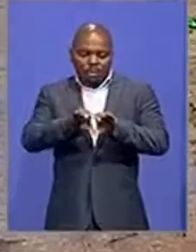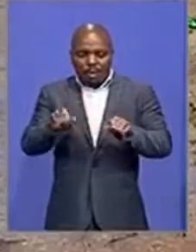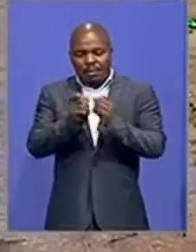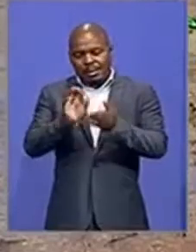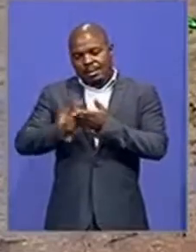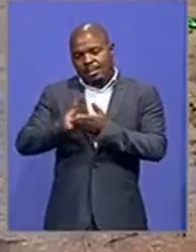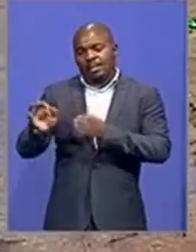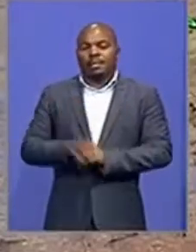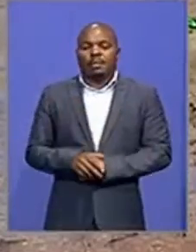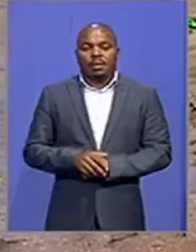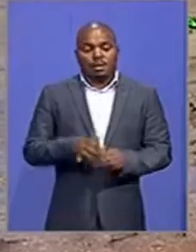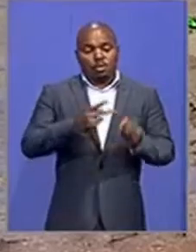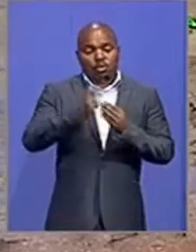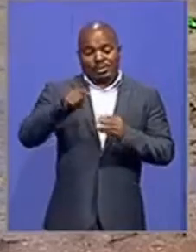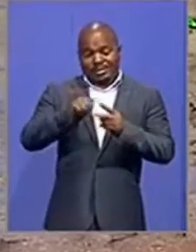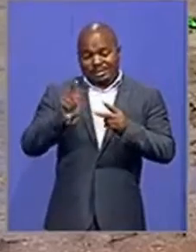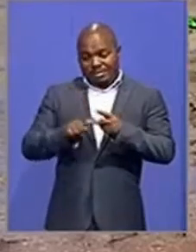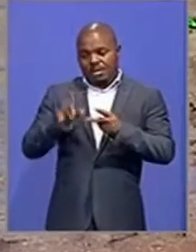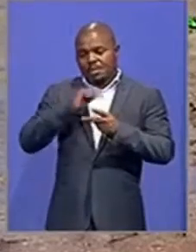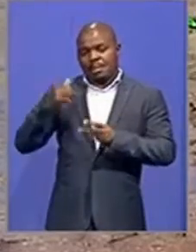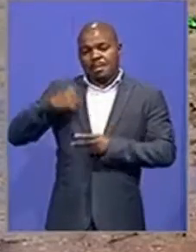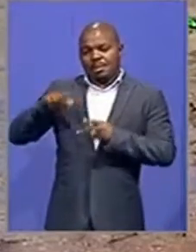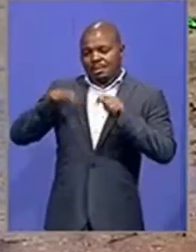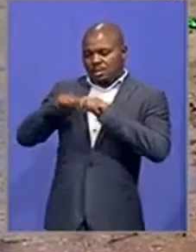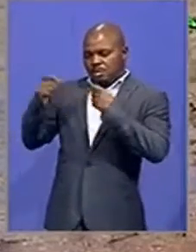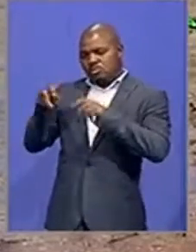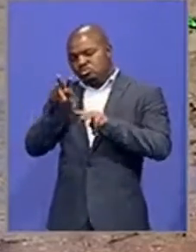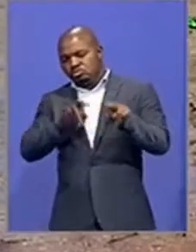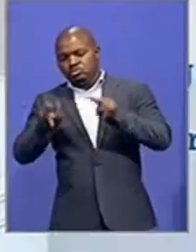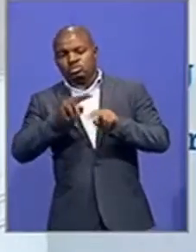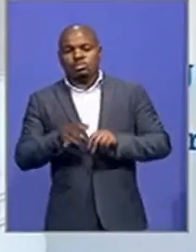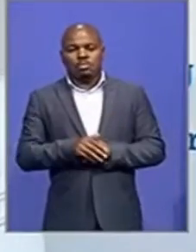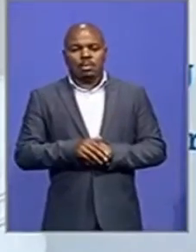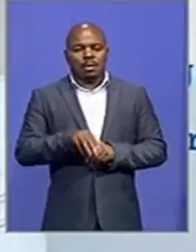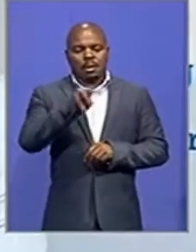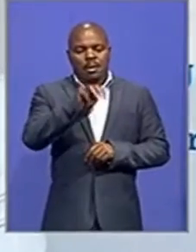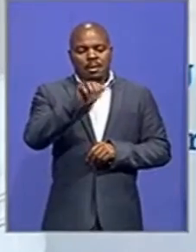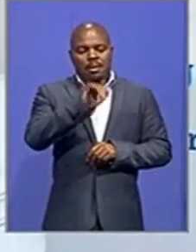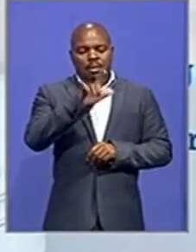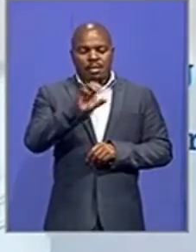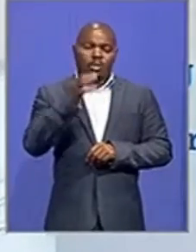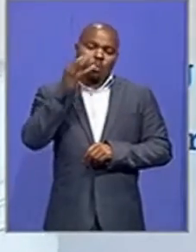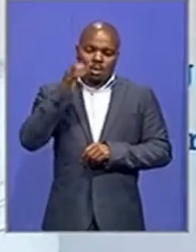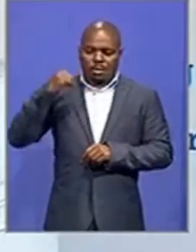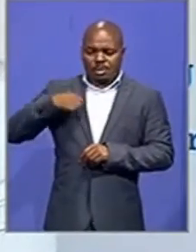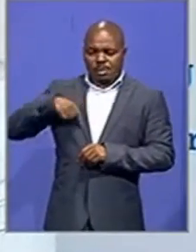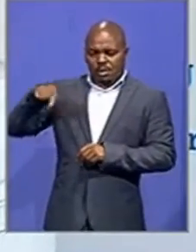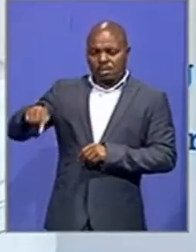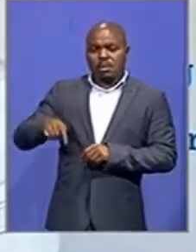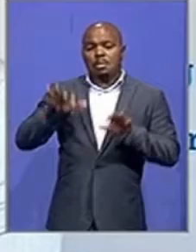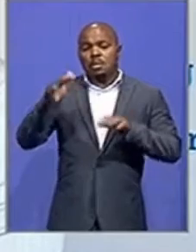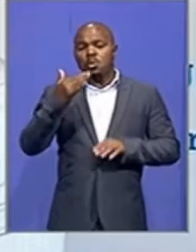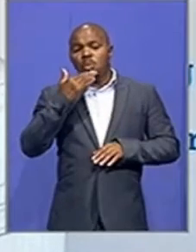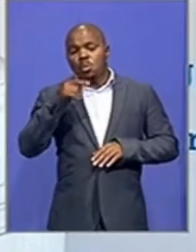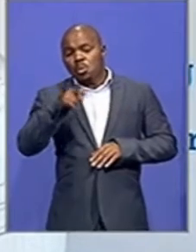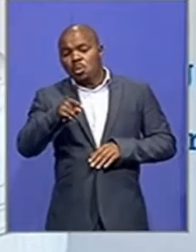di tlo lekolwa ke sehlopha se ikgethang sa dimasepala. Maile o tswetse pele ka hore masepala o tla nkela ba senyang tshebetso ya